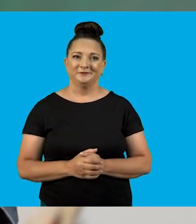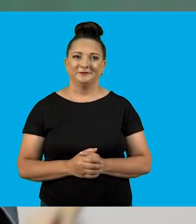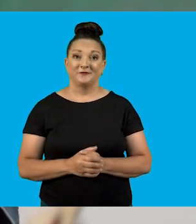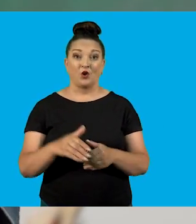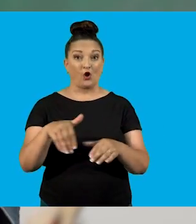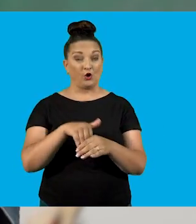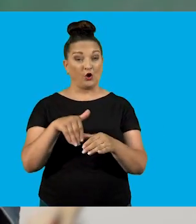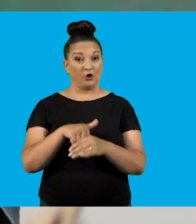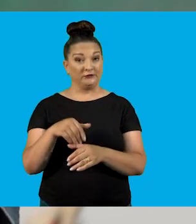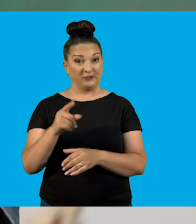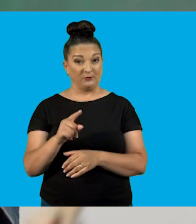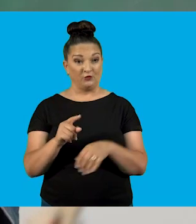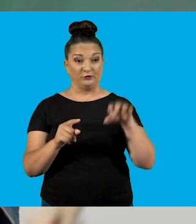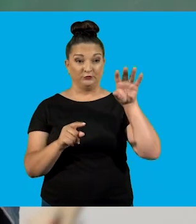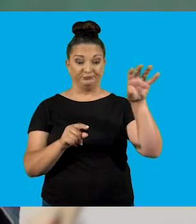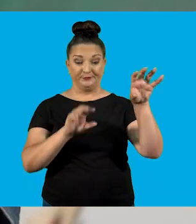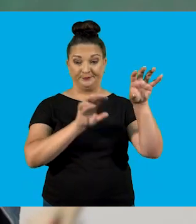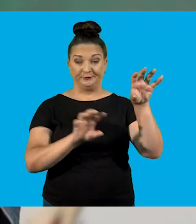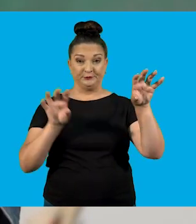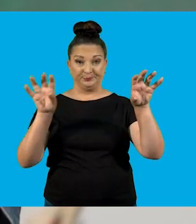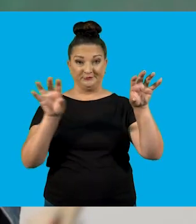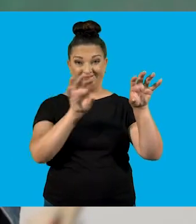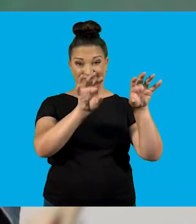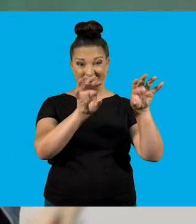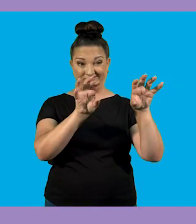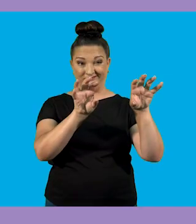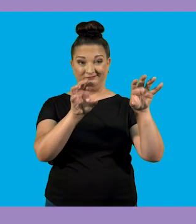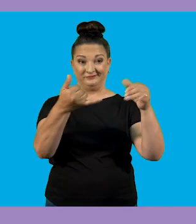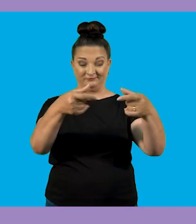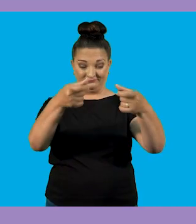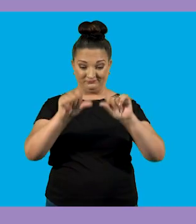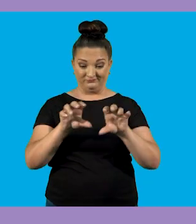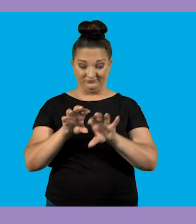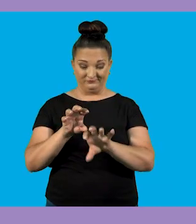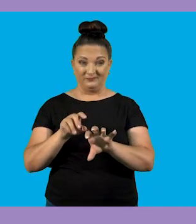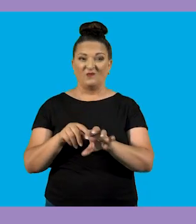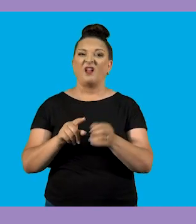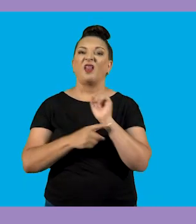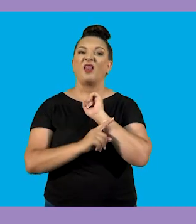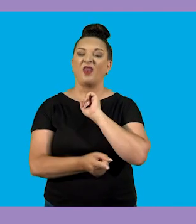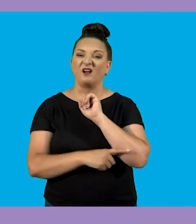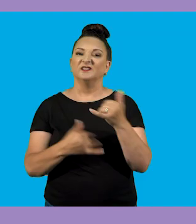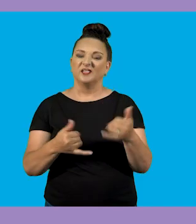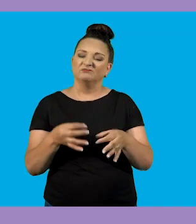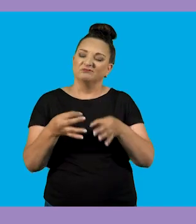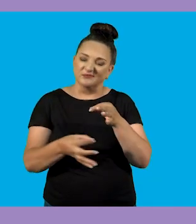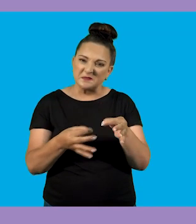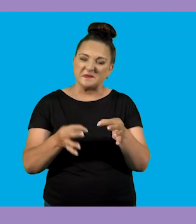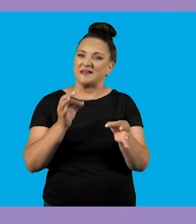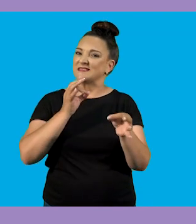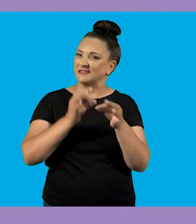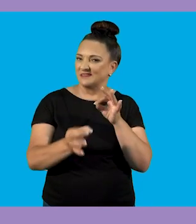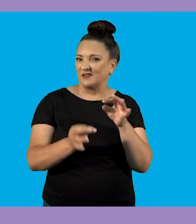on to the next concept of our map, the last concept of our map, which is going to be expand and simplify